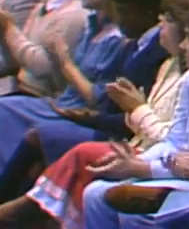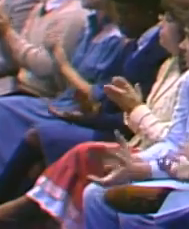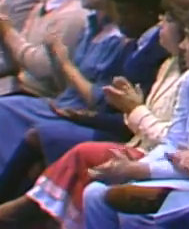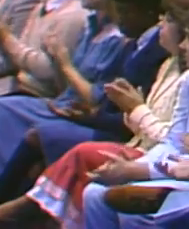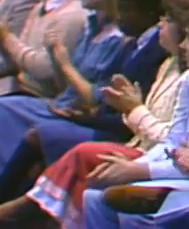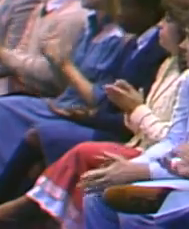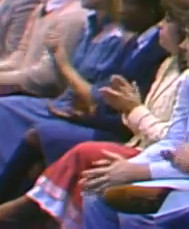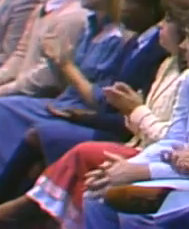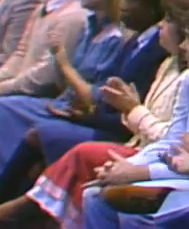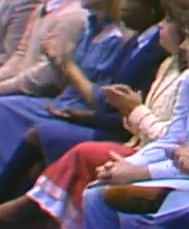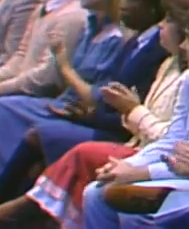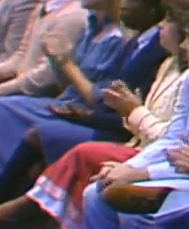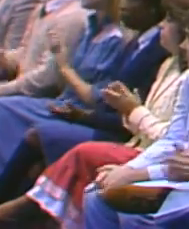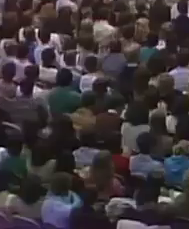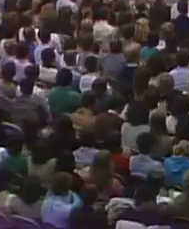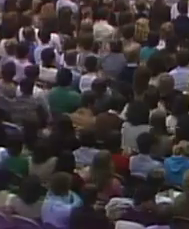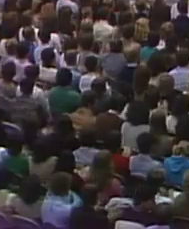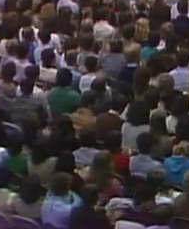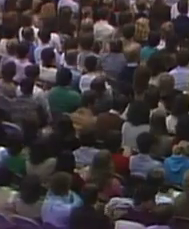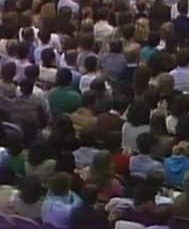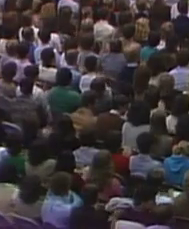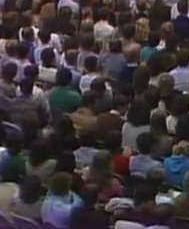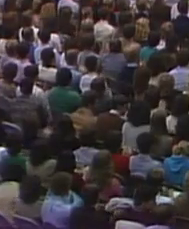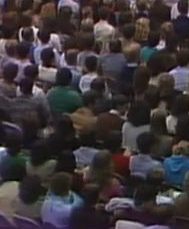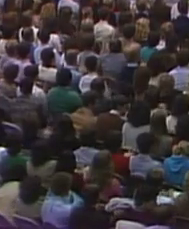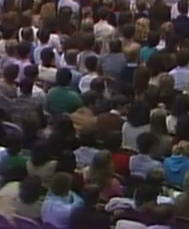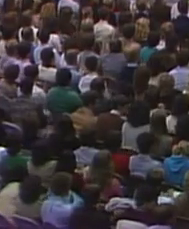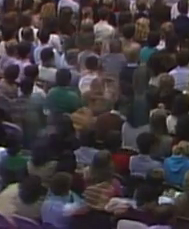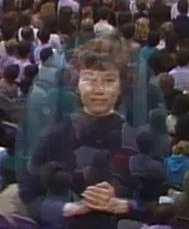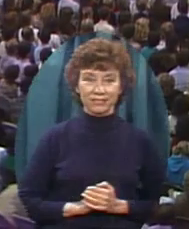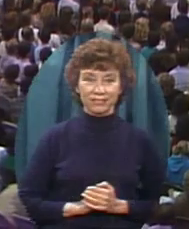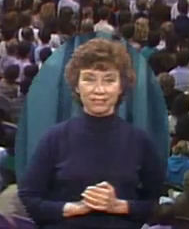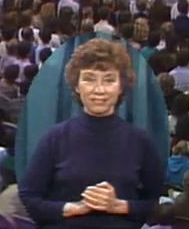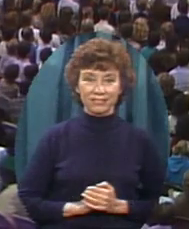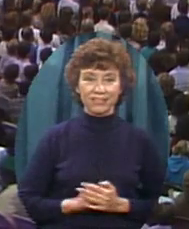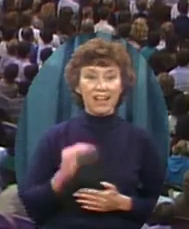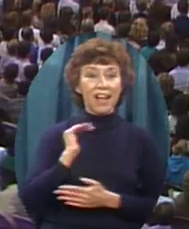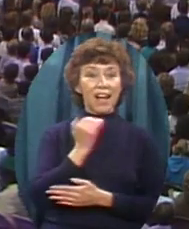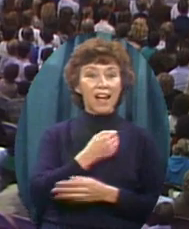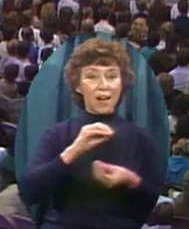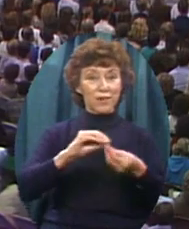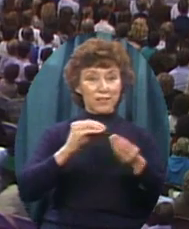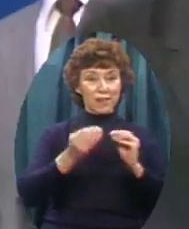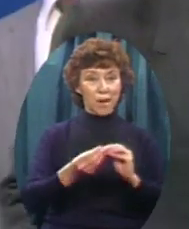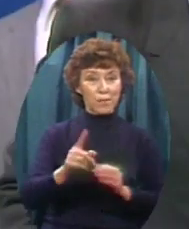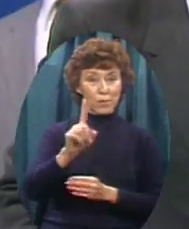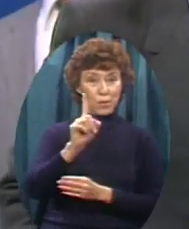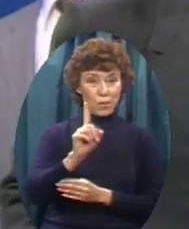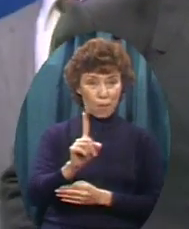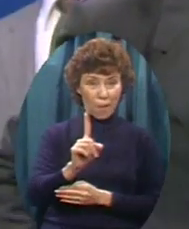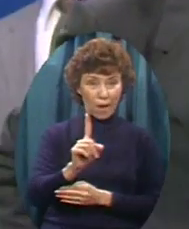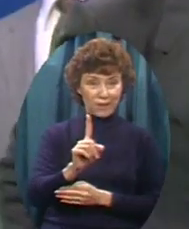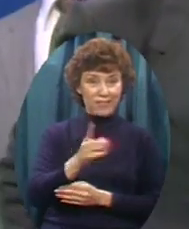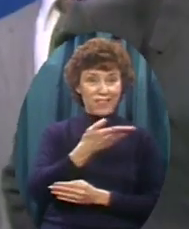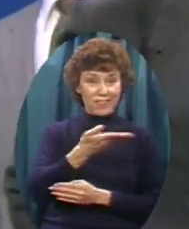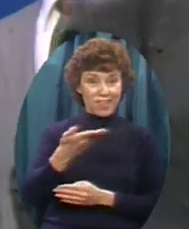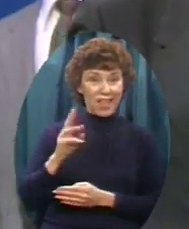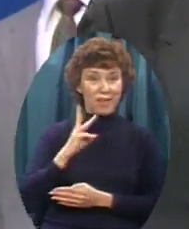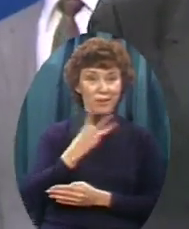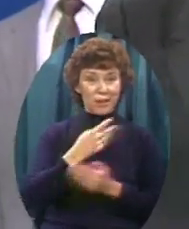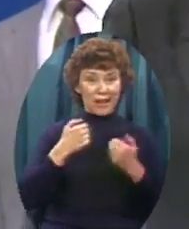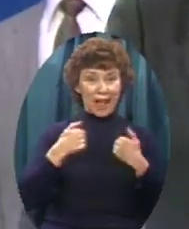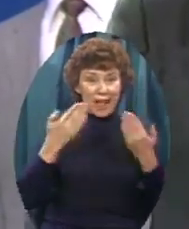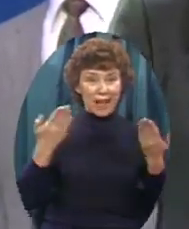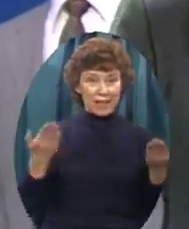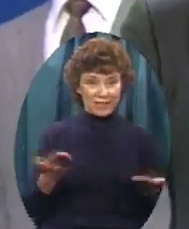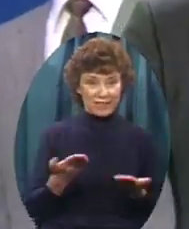Thank you, Sounds of Liberty Our number one asset Every time we go